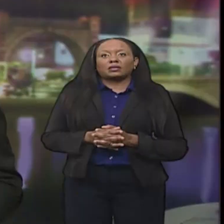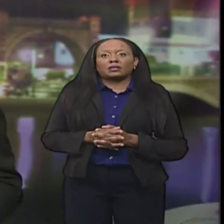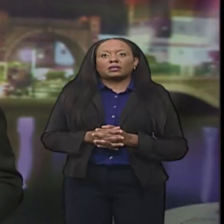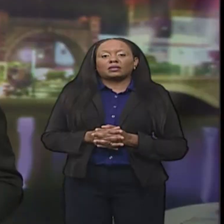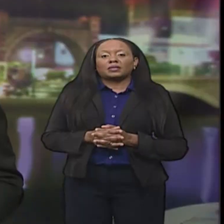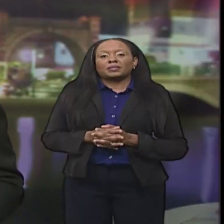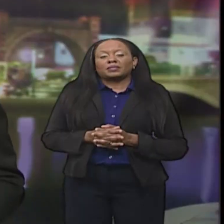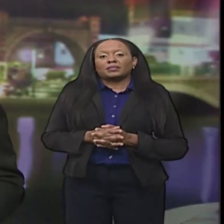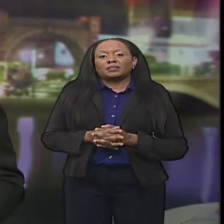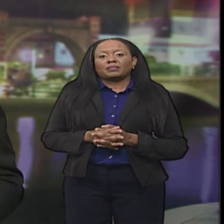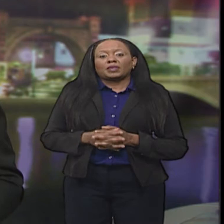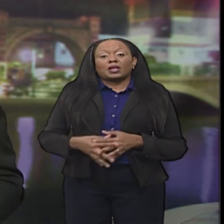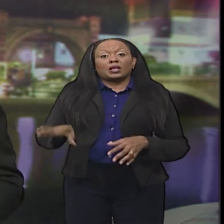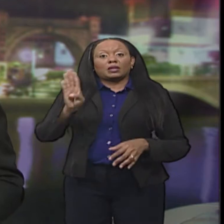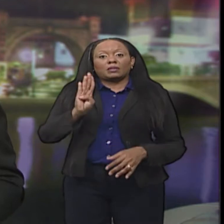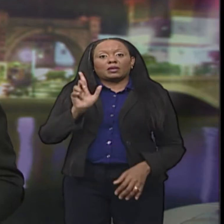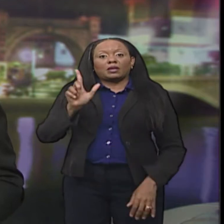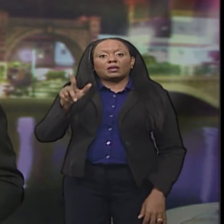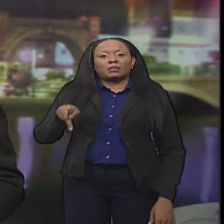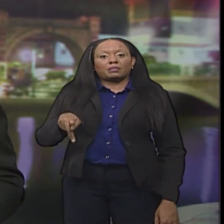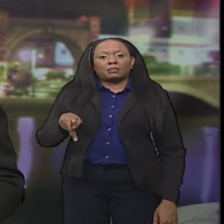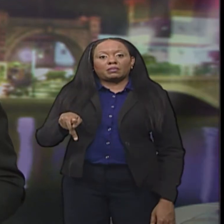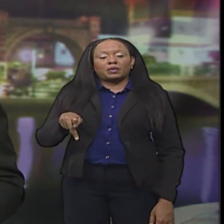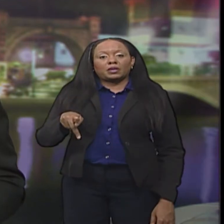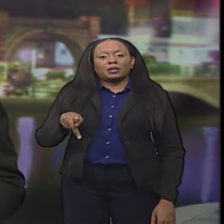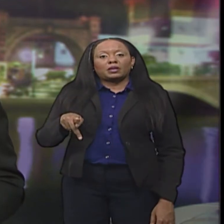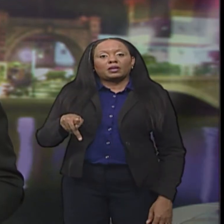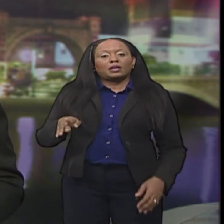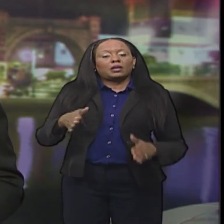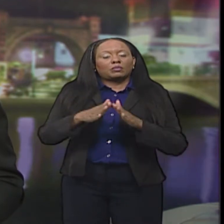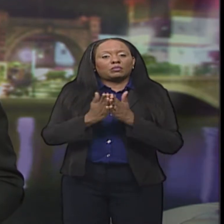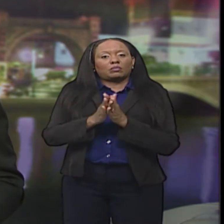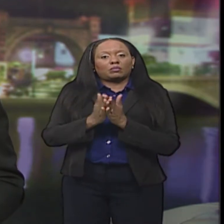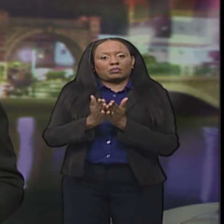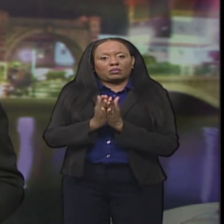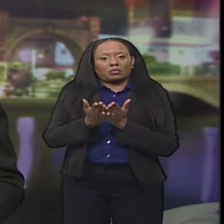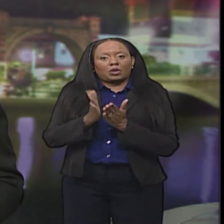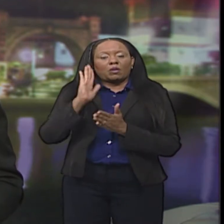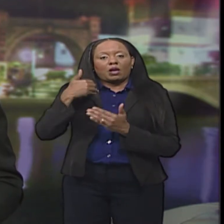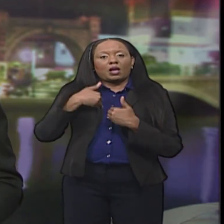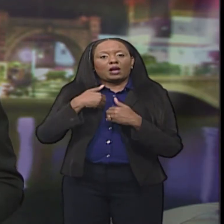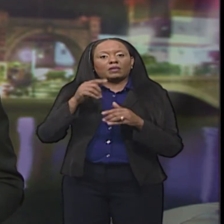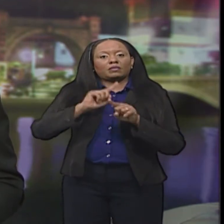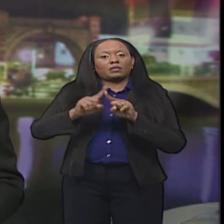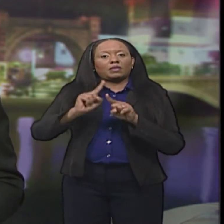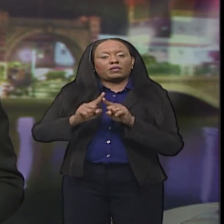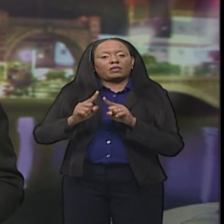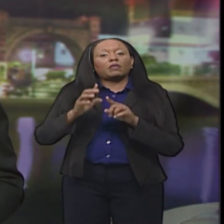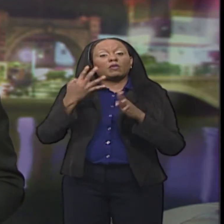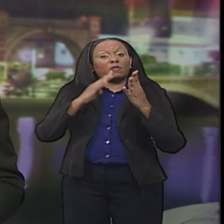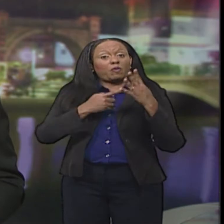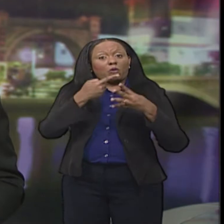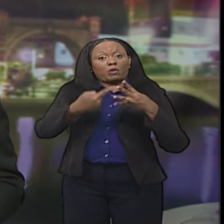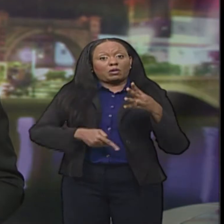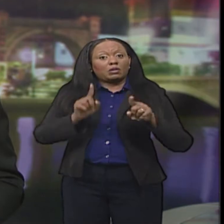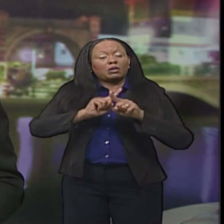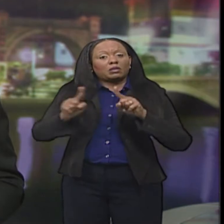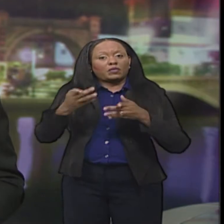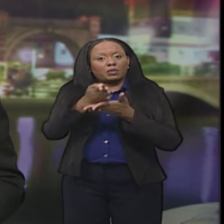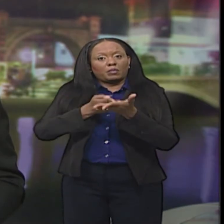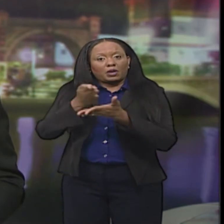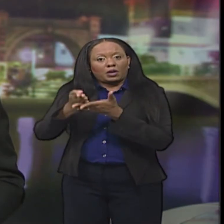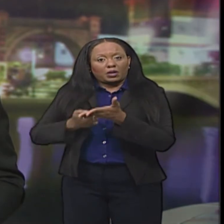News. Thanks, Kent. Well, the Barbados Labour Party's manifesto will take on 4 different forms for the 2018 election